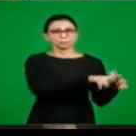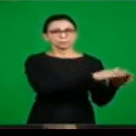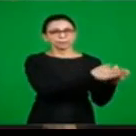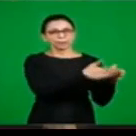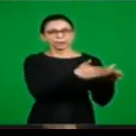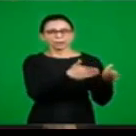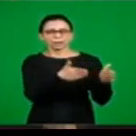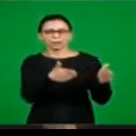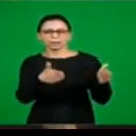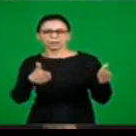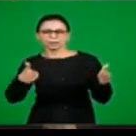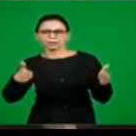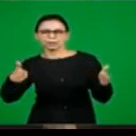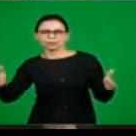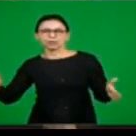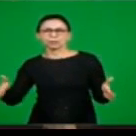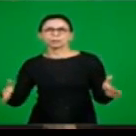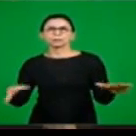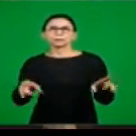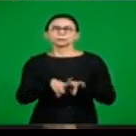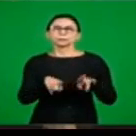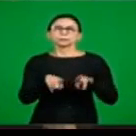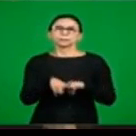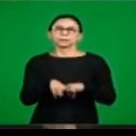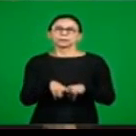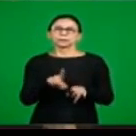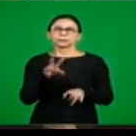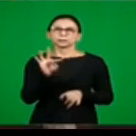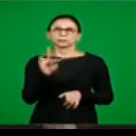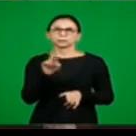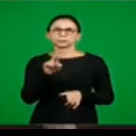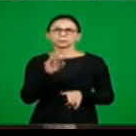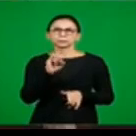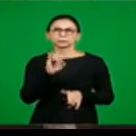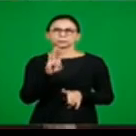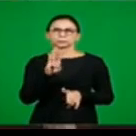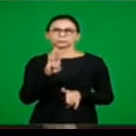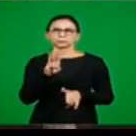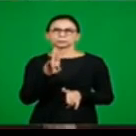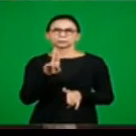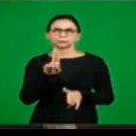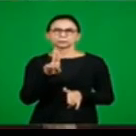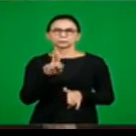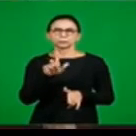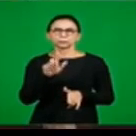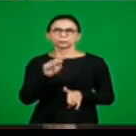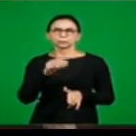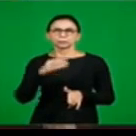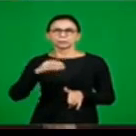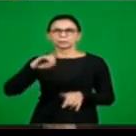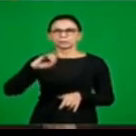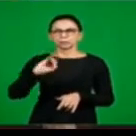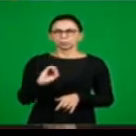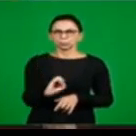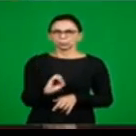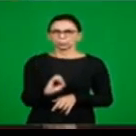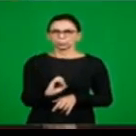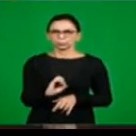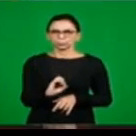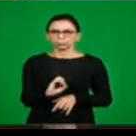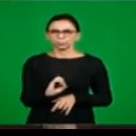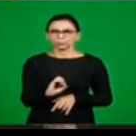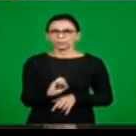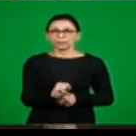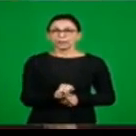all the time. It's the same word, tribulation, which is related to every moment lived by the church. It's not of the great